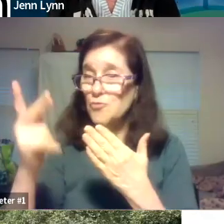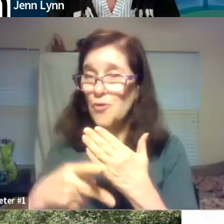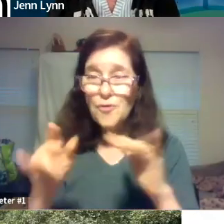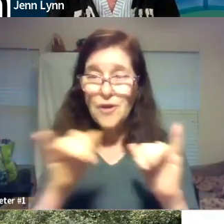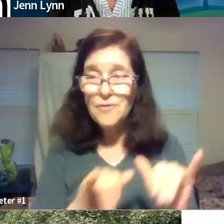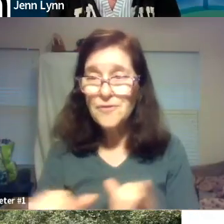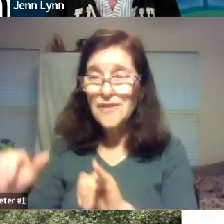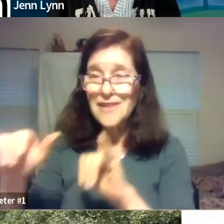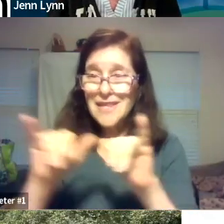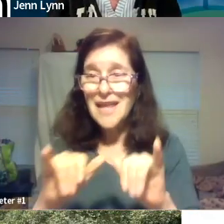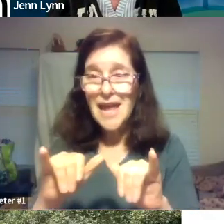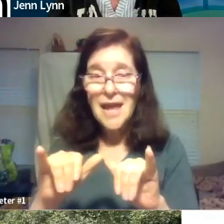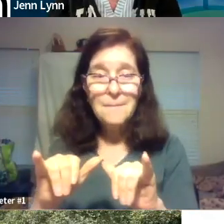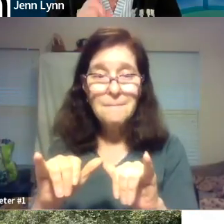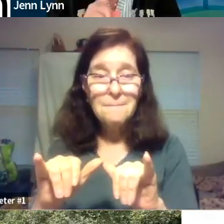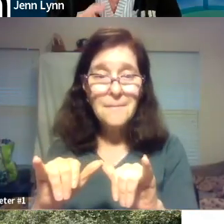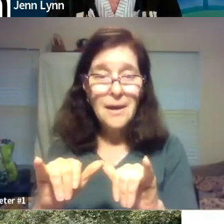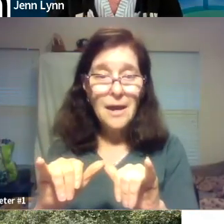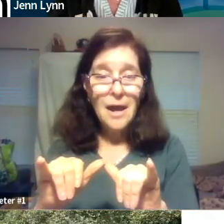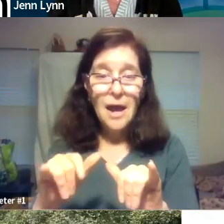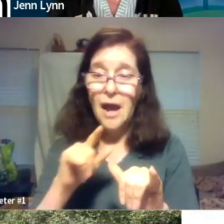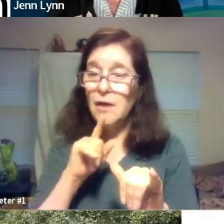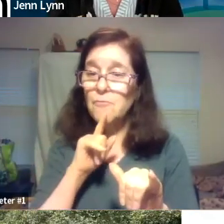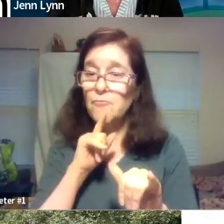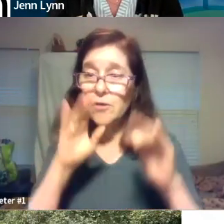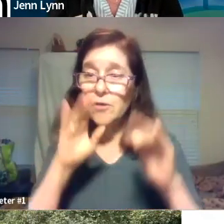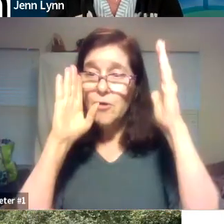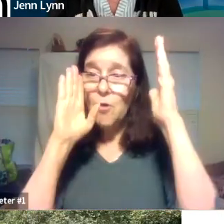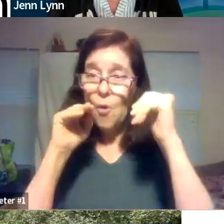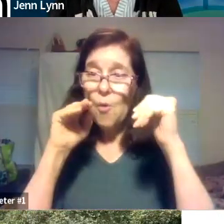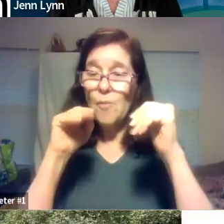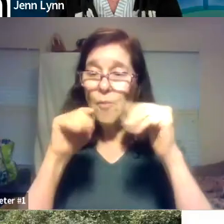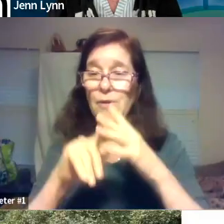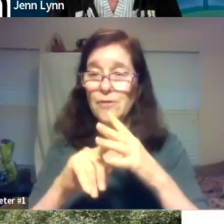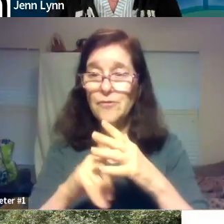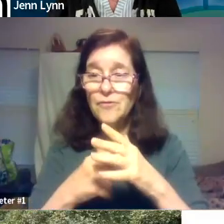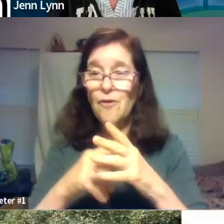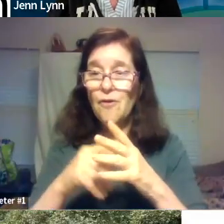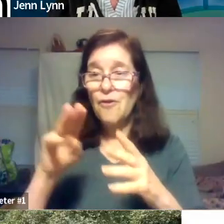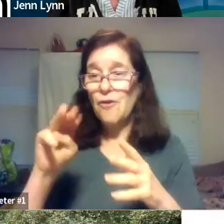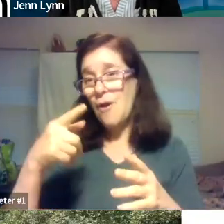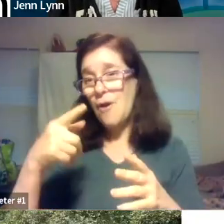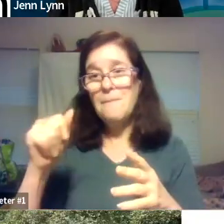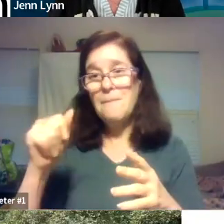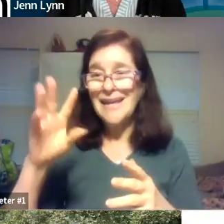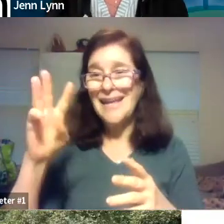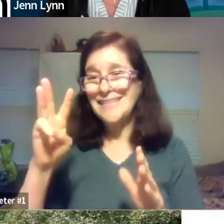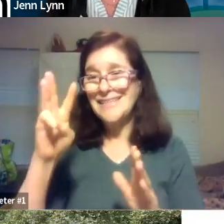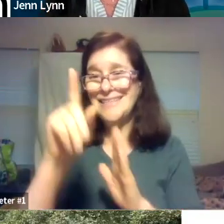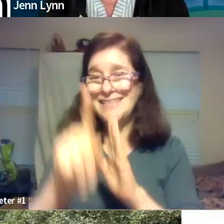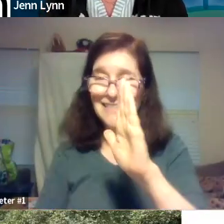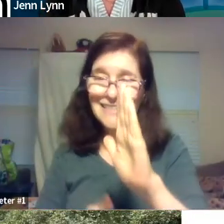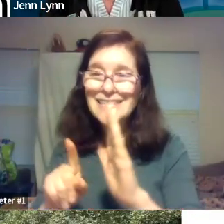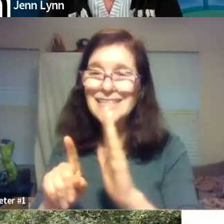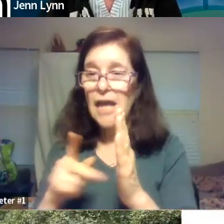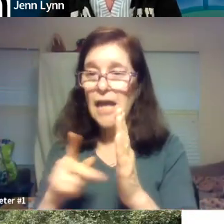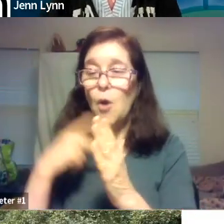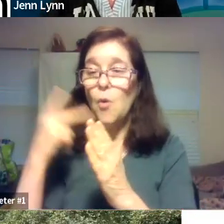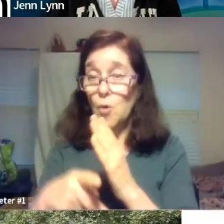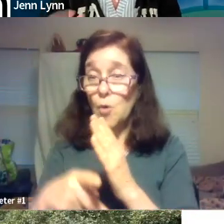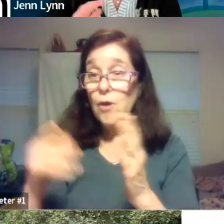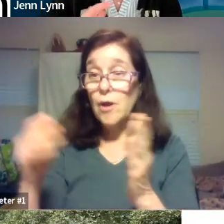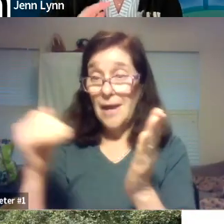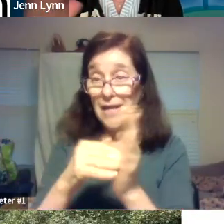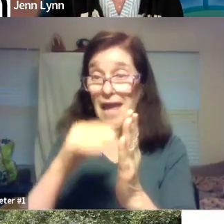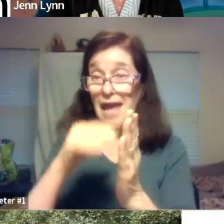as respite goes. I'm very much hoping to start our mega 6-hour program again in September, where they would